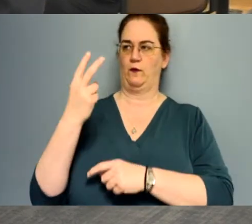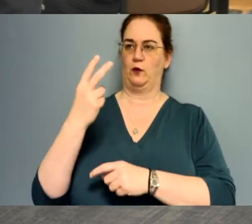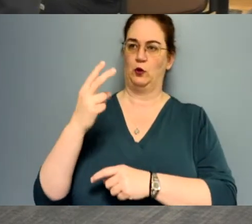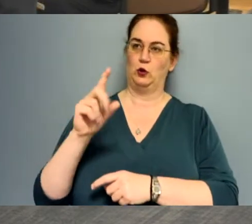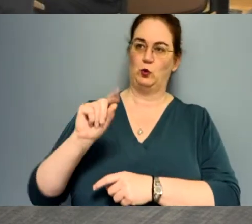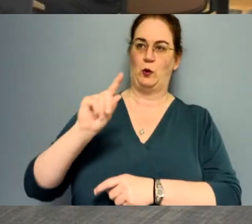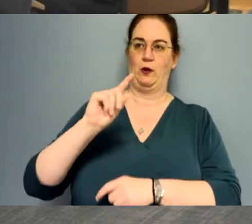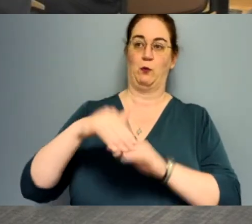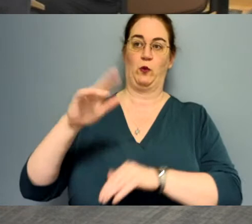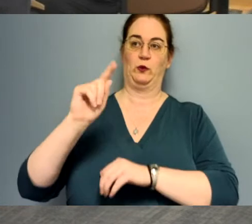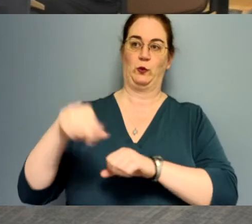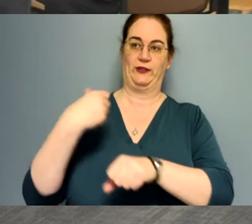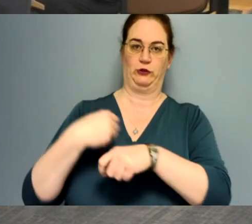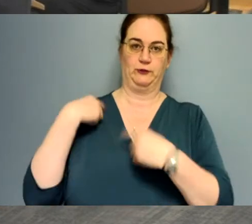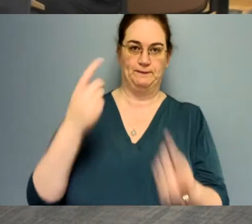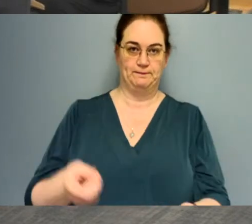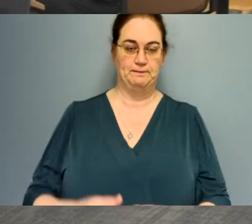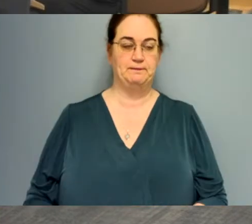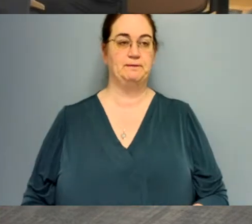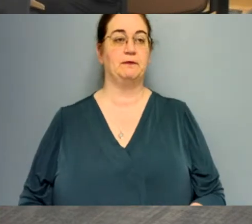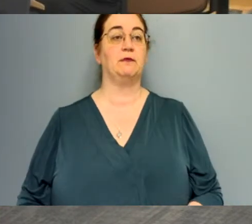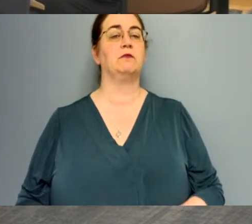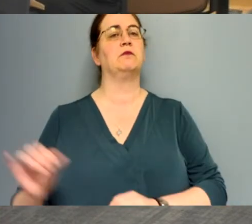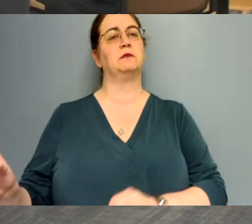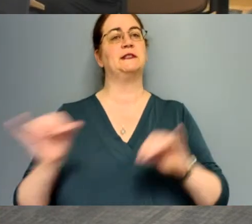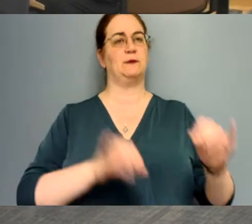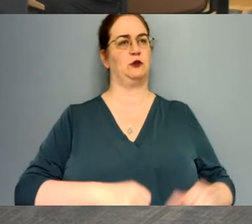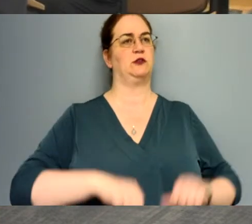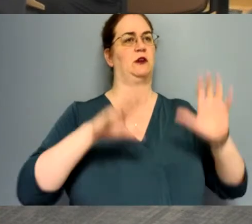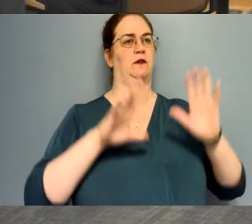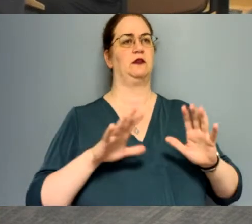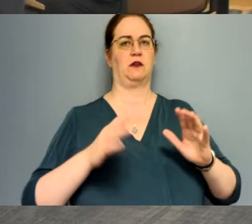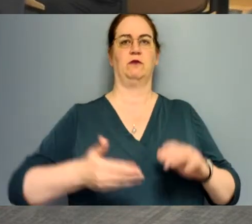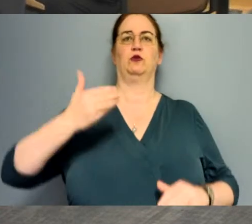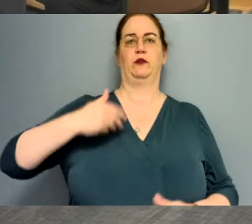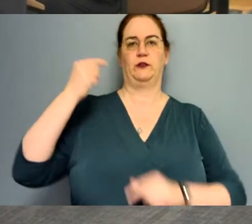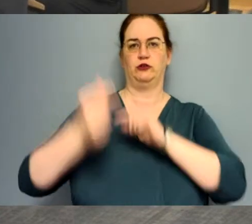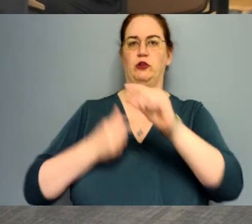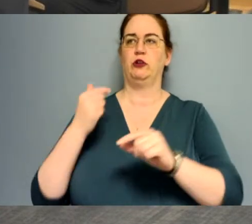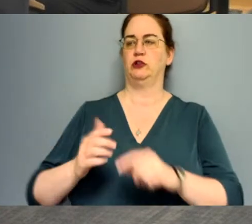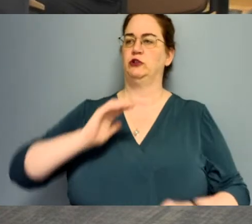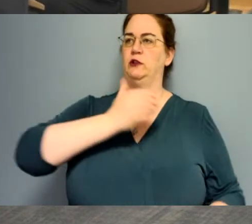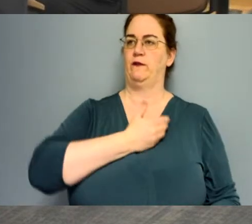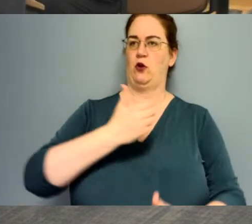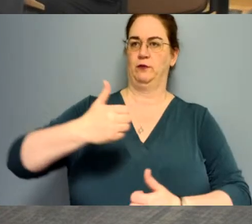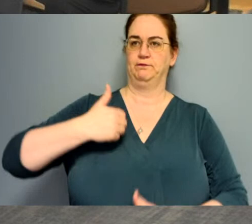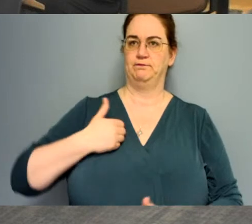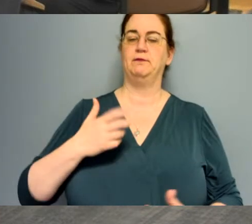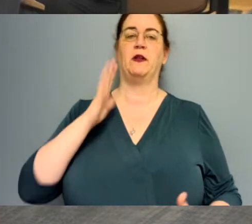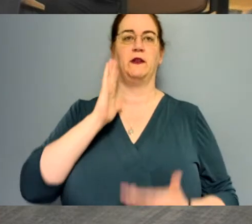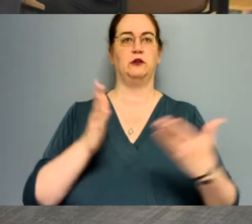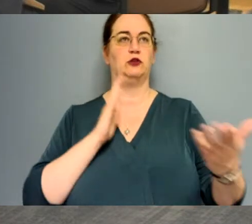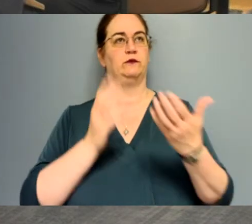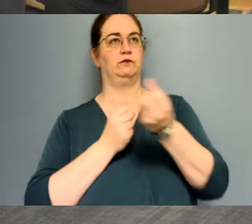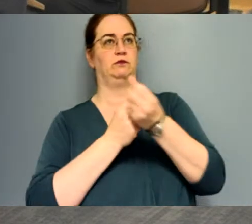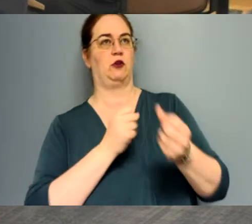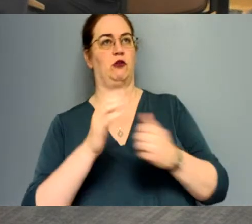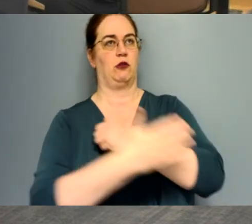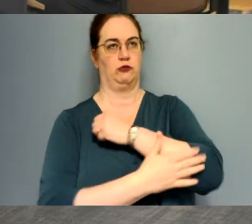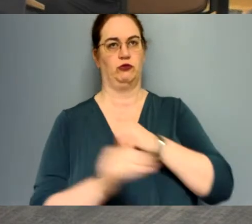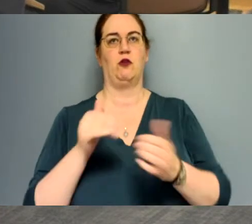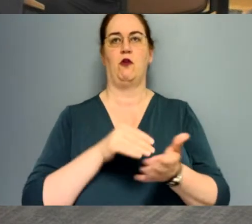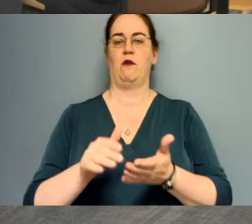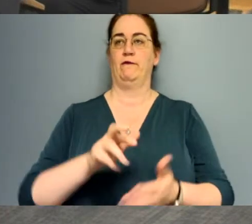period. Similar to the sacrifices of previous generations of our armed forces, this service to the country also